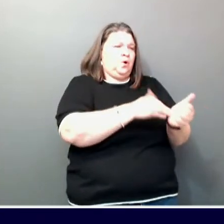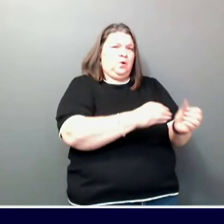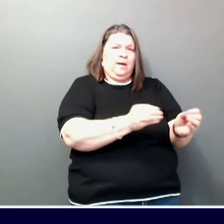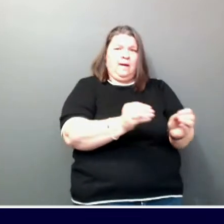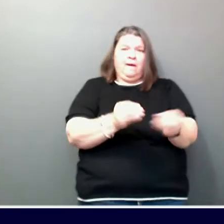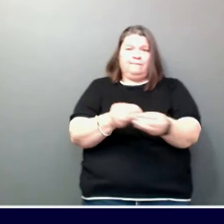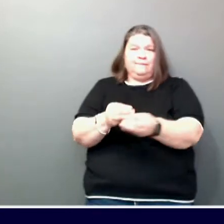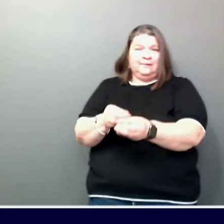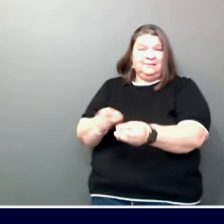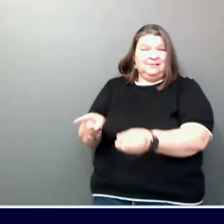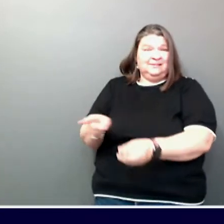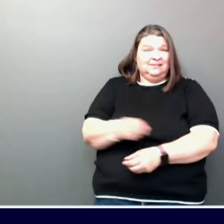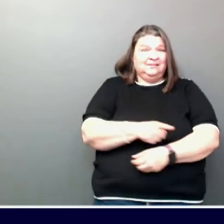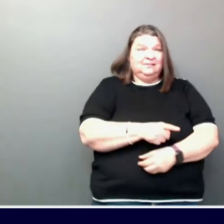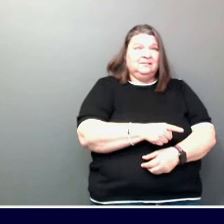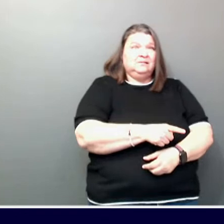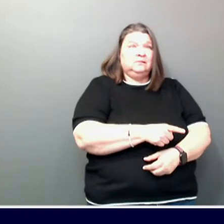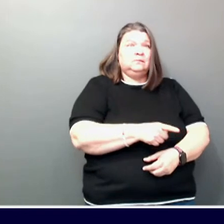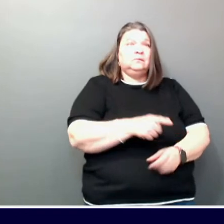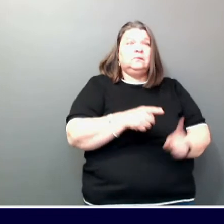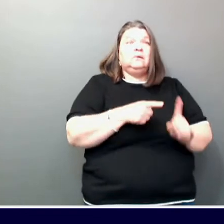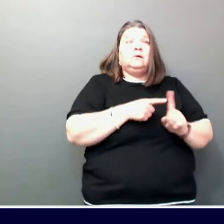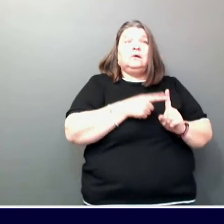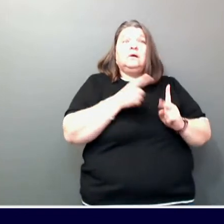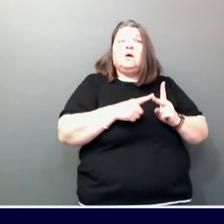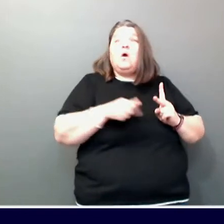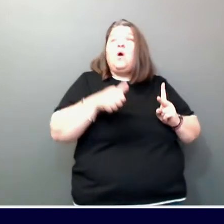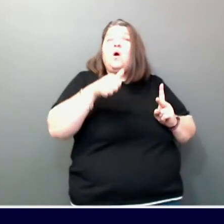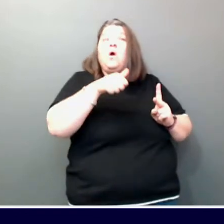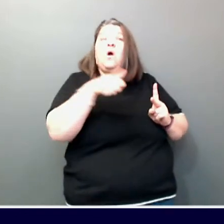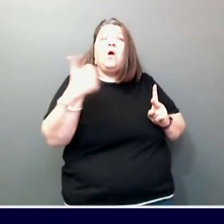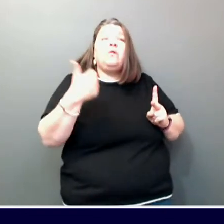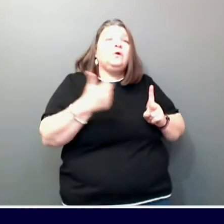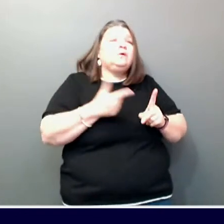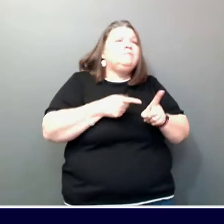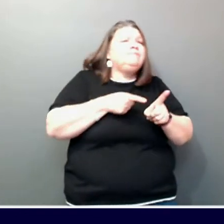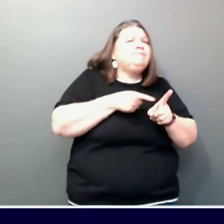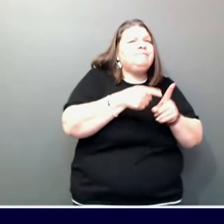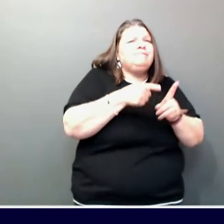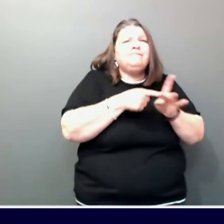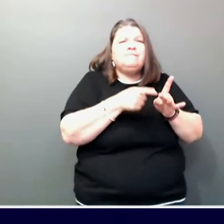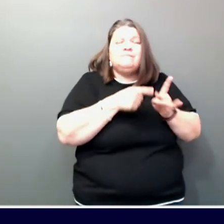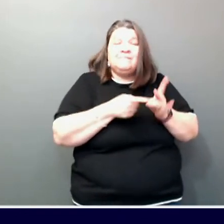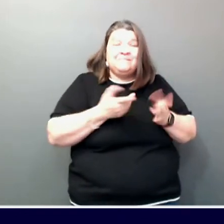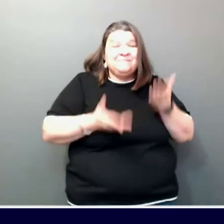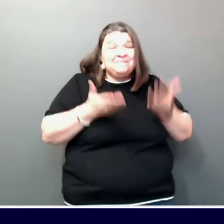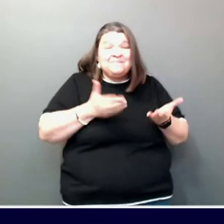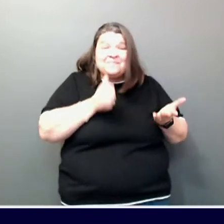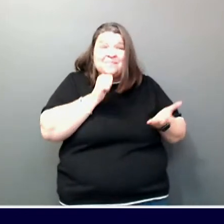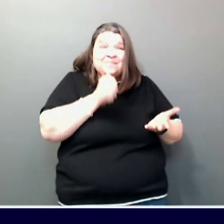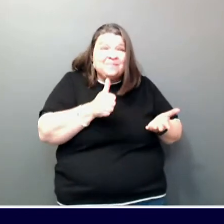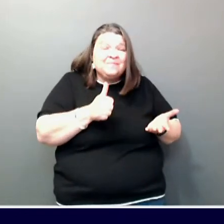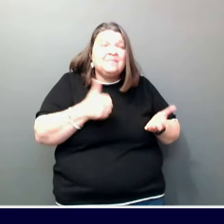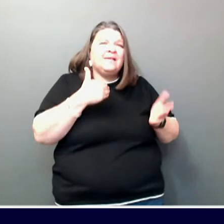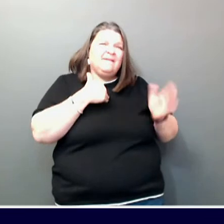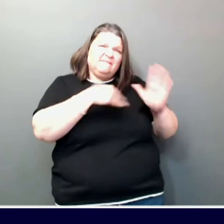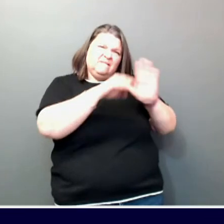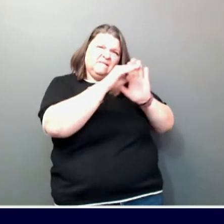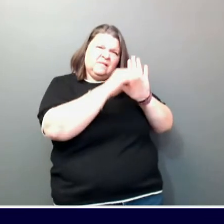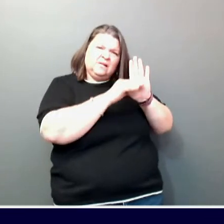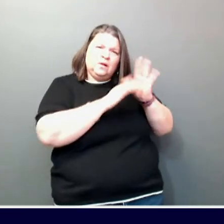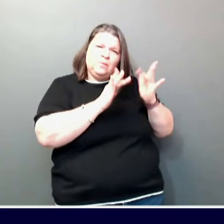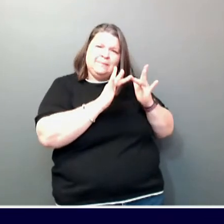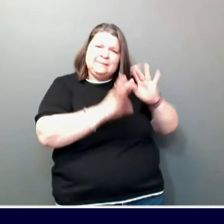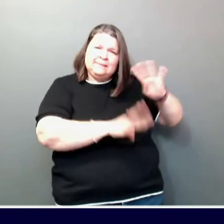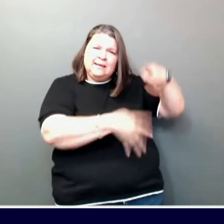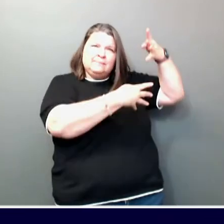that said, we do have a list of who is covered and not covered under the frequently asked questions on our website. Okay.